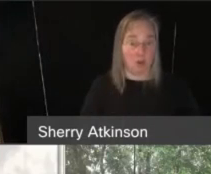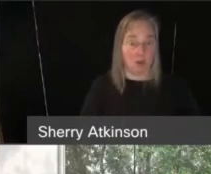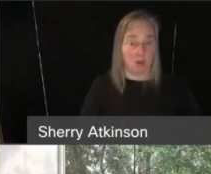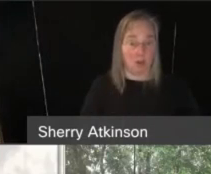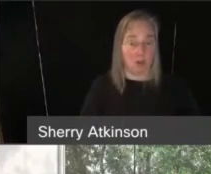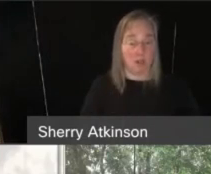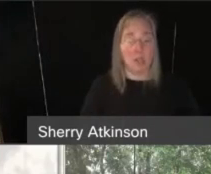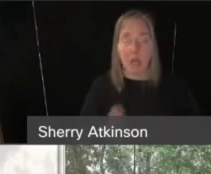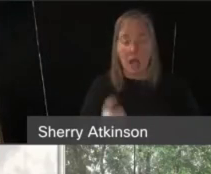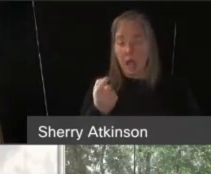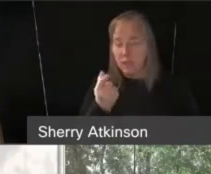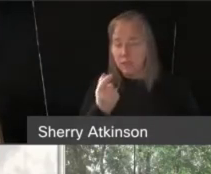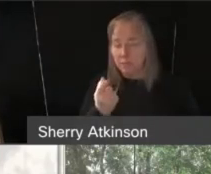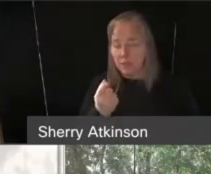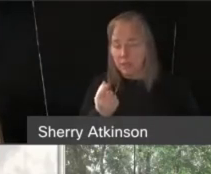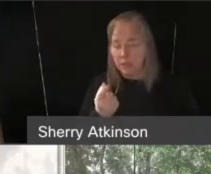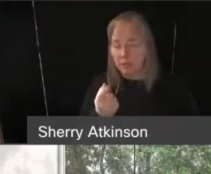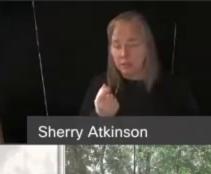A little bit.